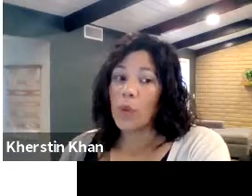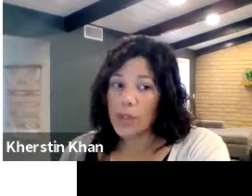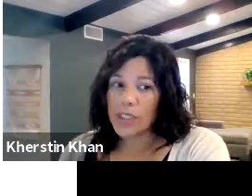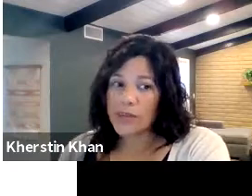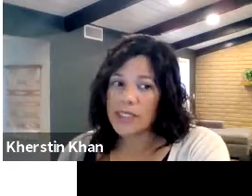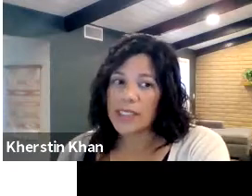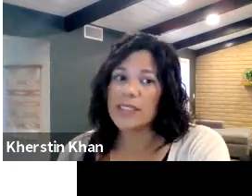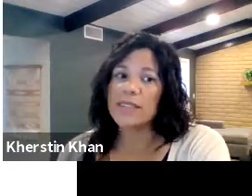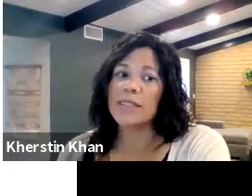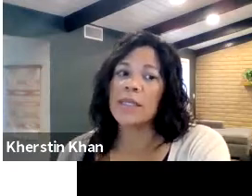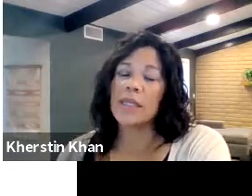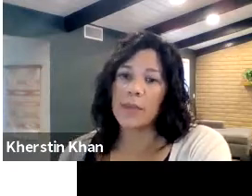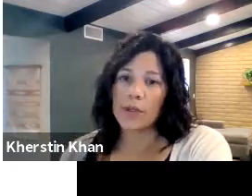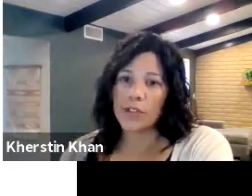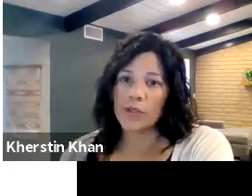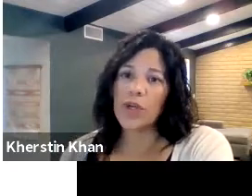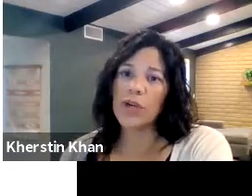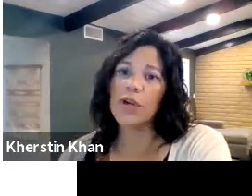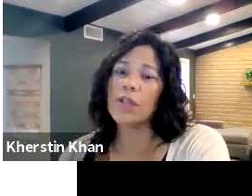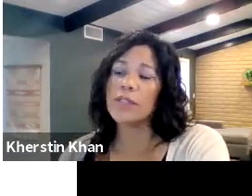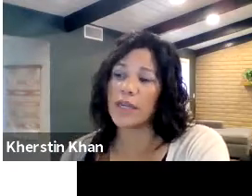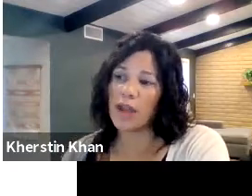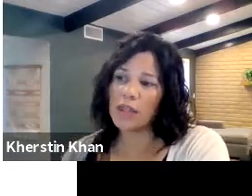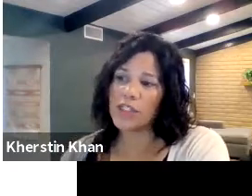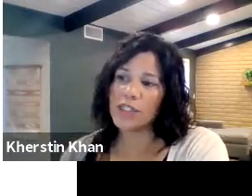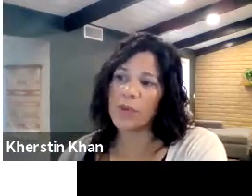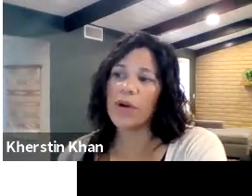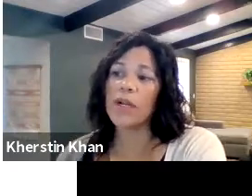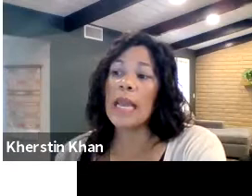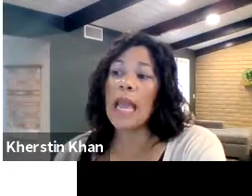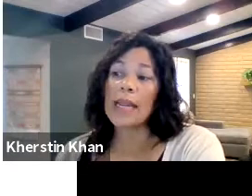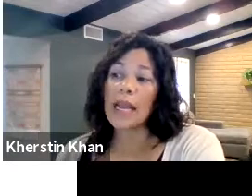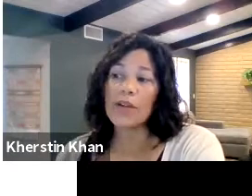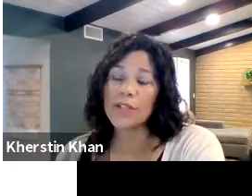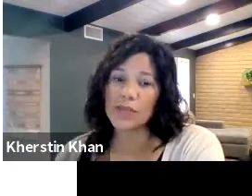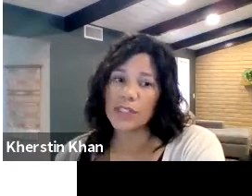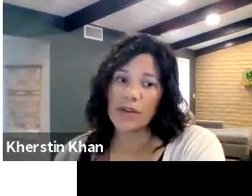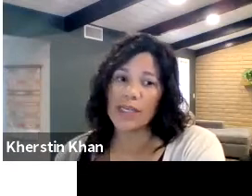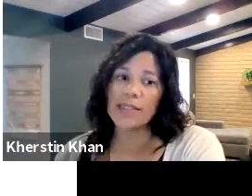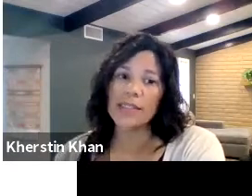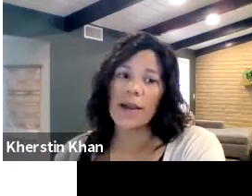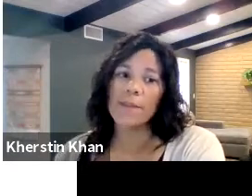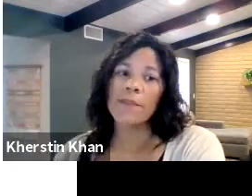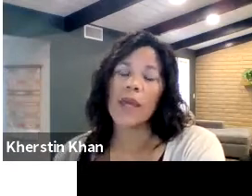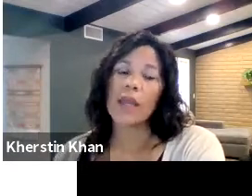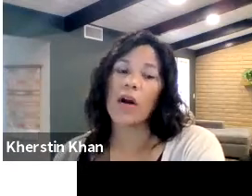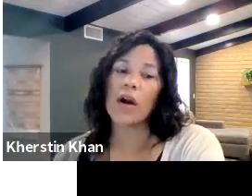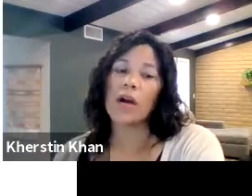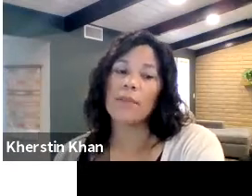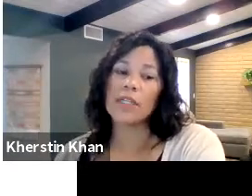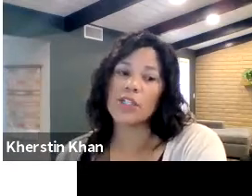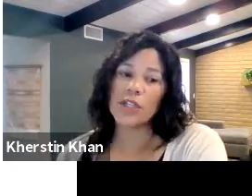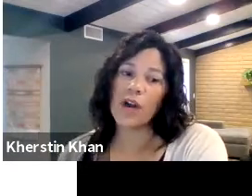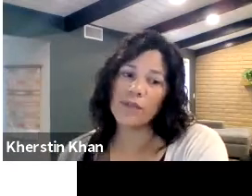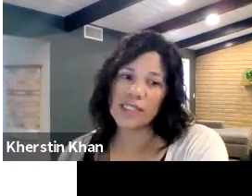student support services, library and tutorial, technology support, and other service units like